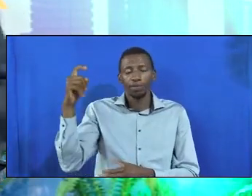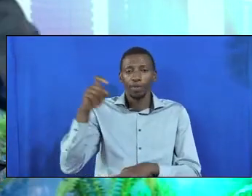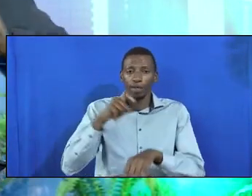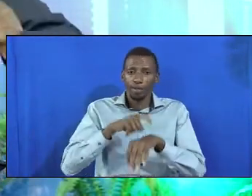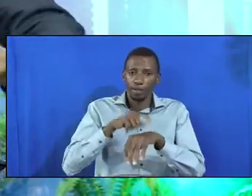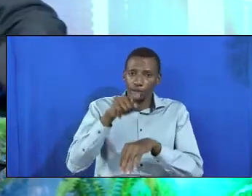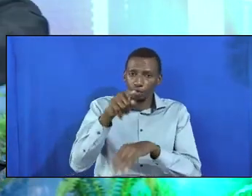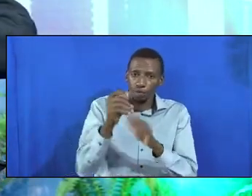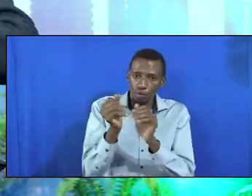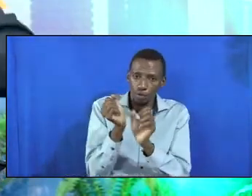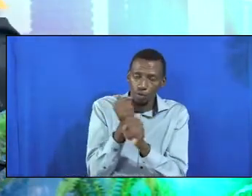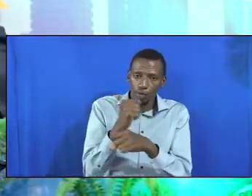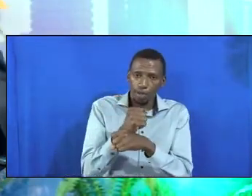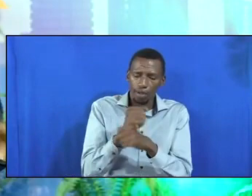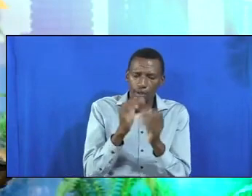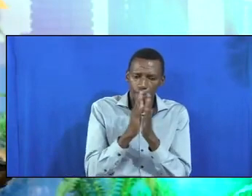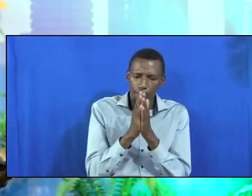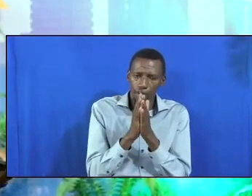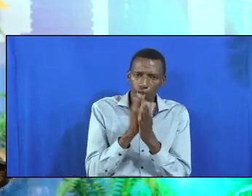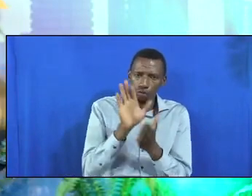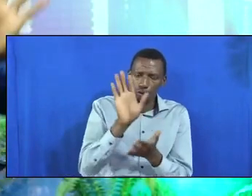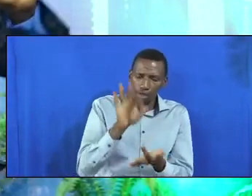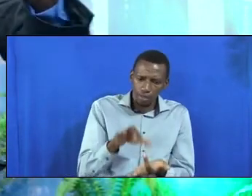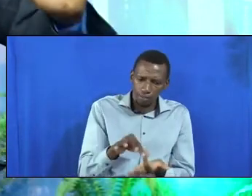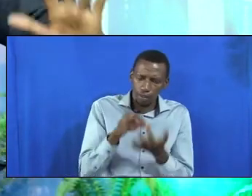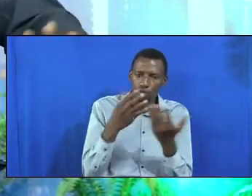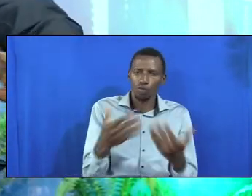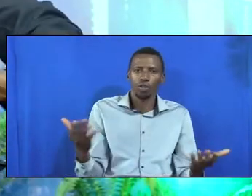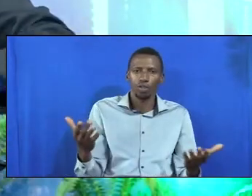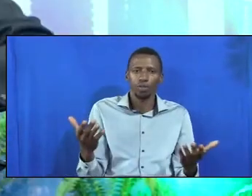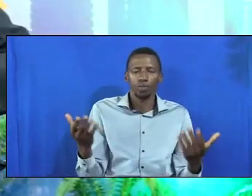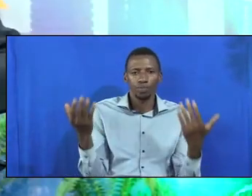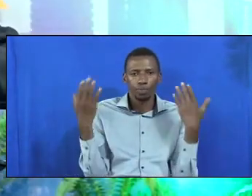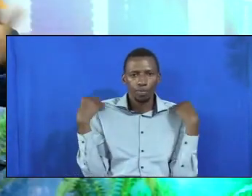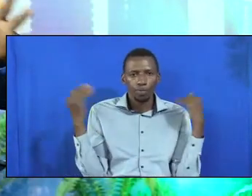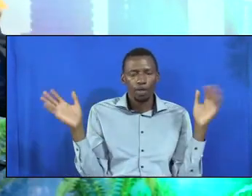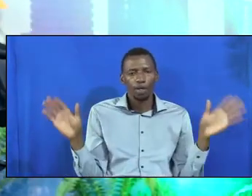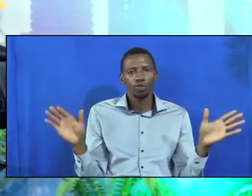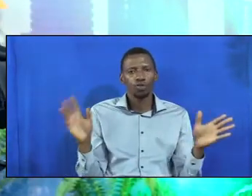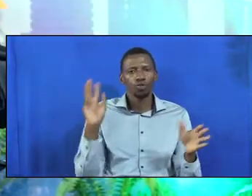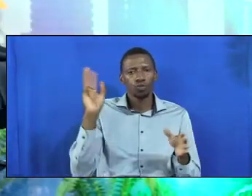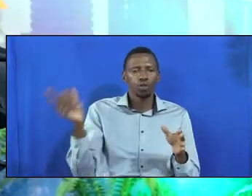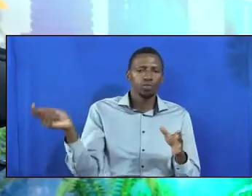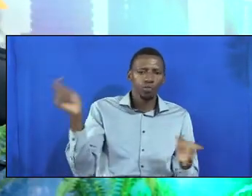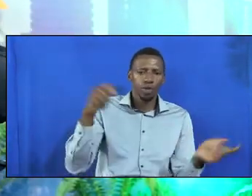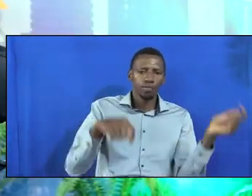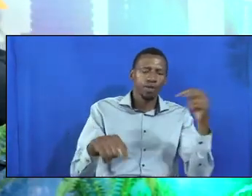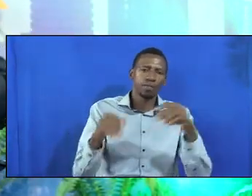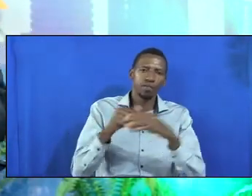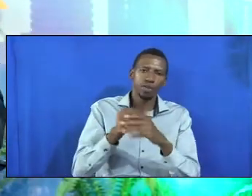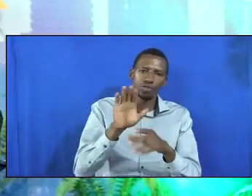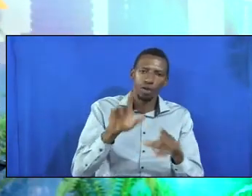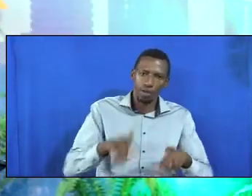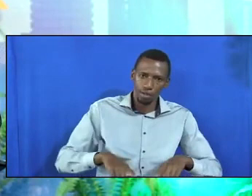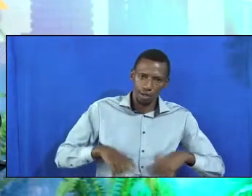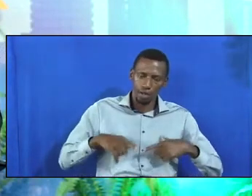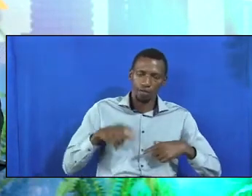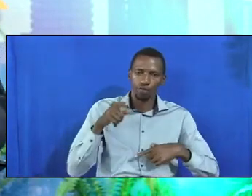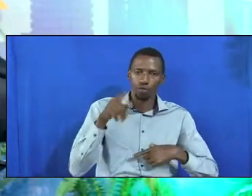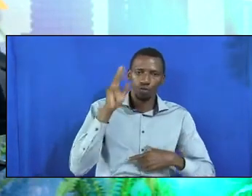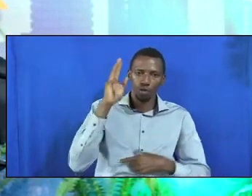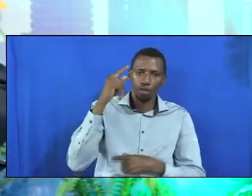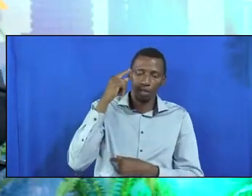priority, there is going to be miraculous intervention. Angels are going to have such a play in your life, and you are going to think